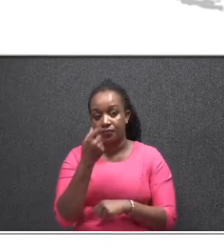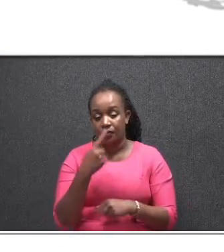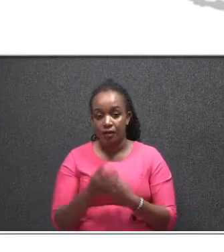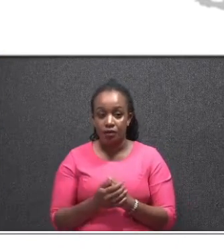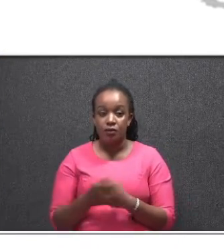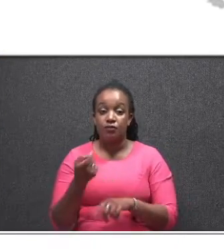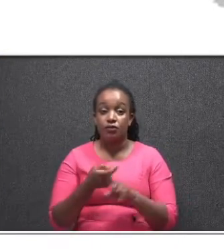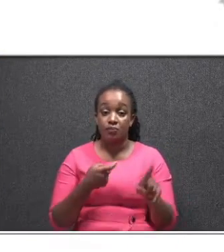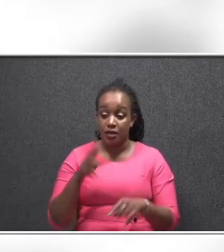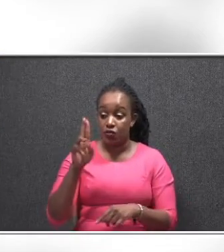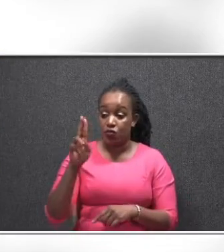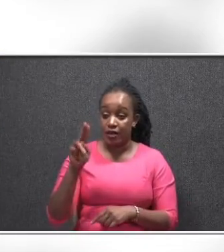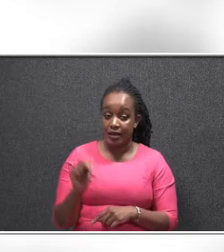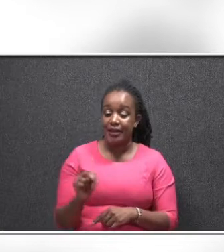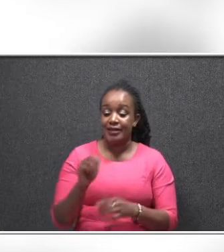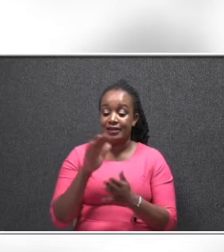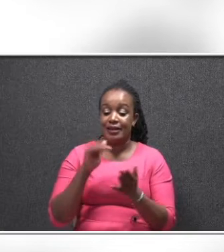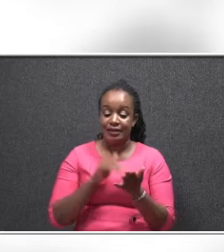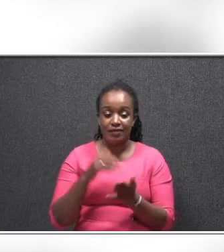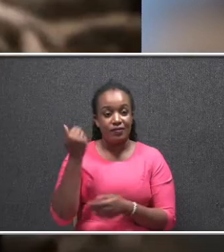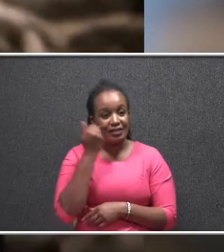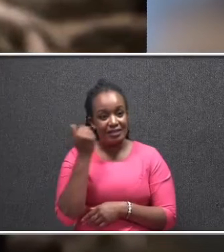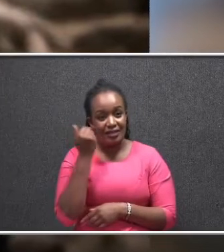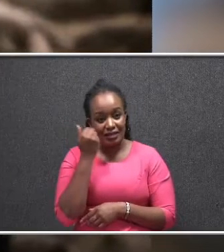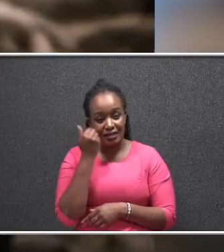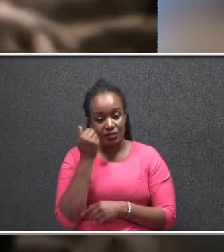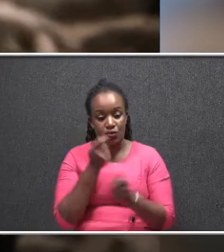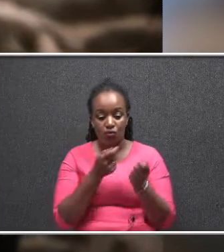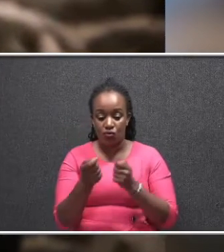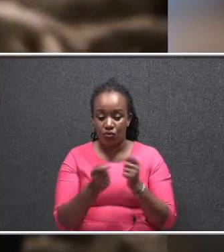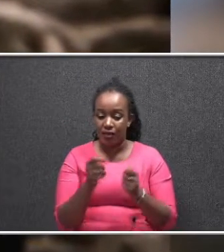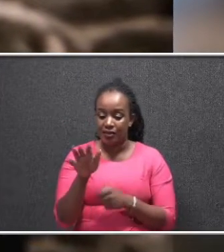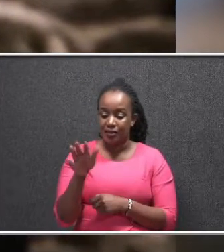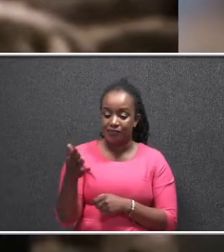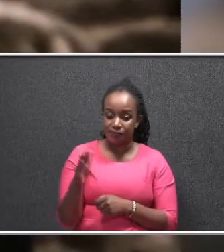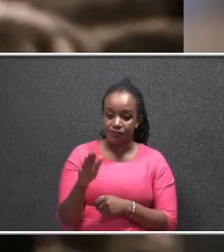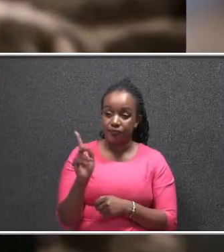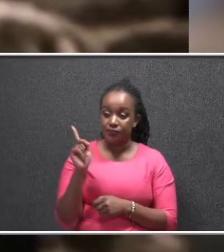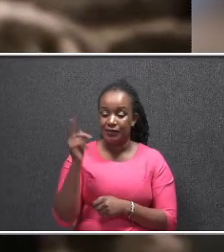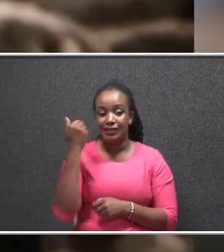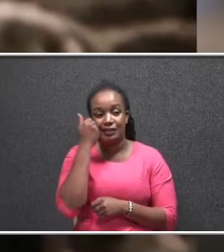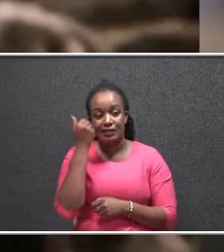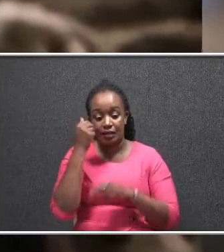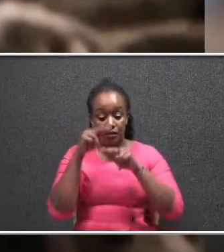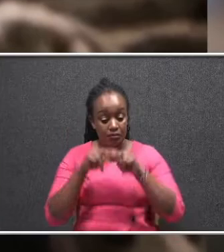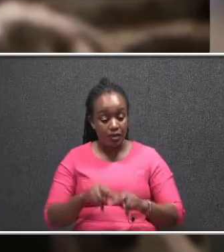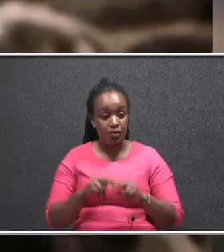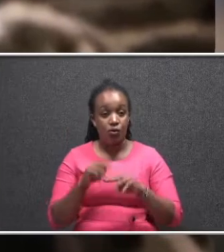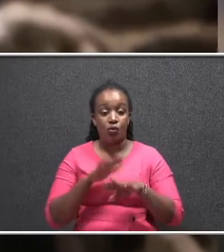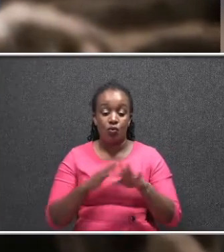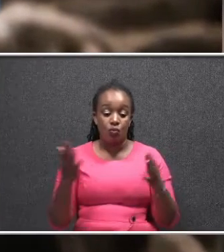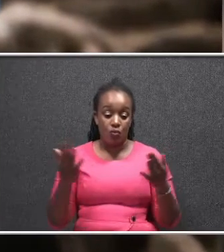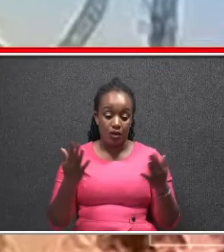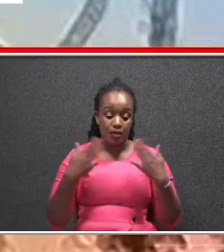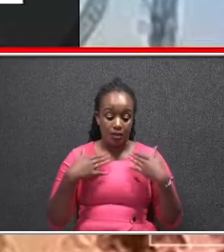United States Center for Disease Control, CDC, the symptoms of mucormycosis depends on where the fungi